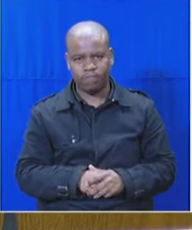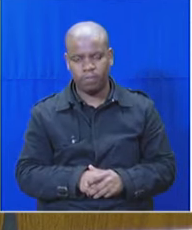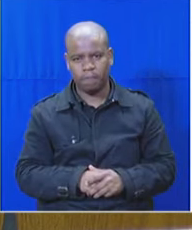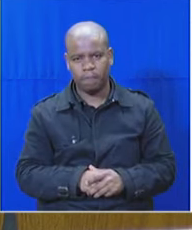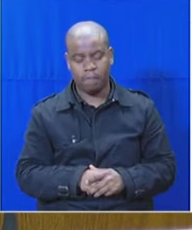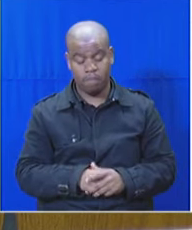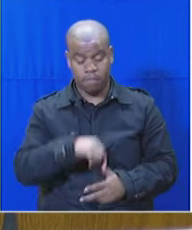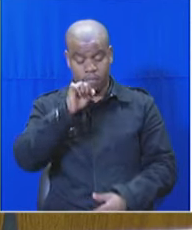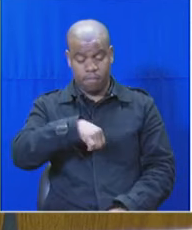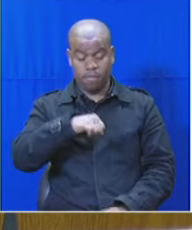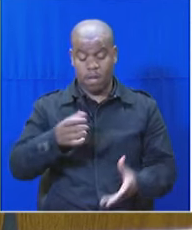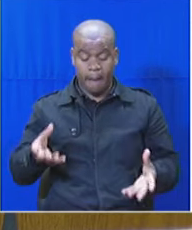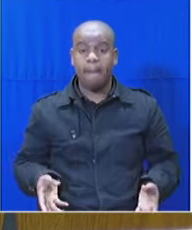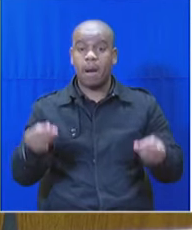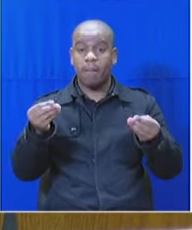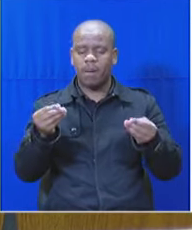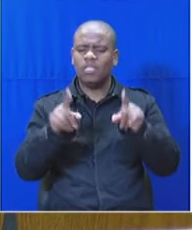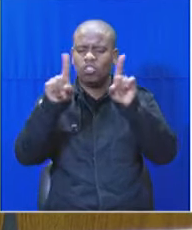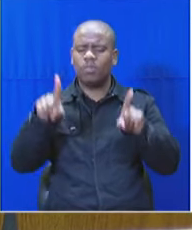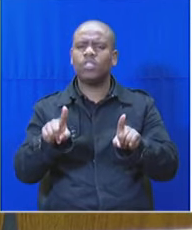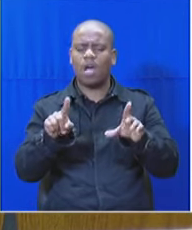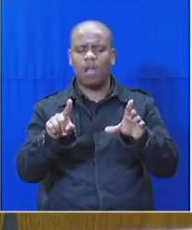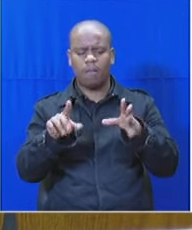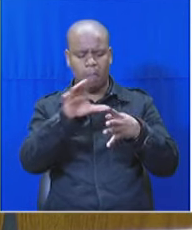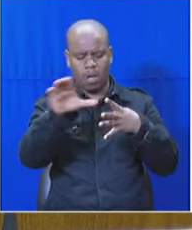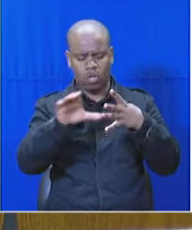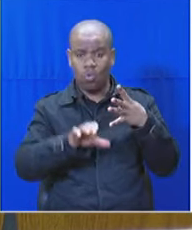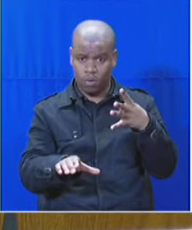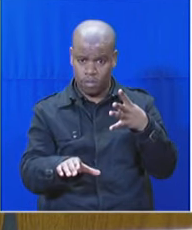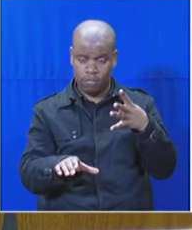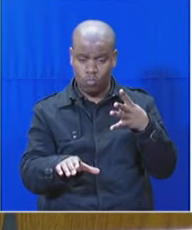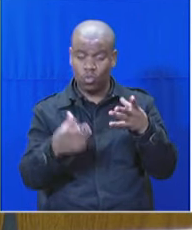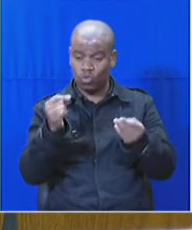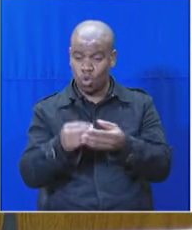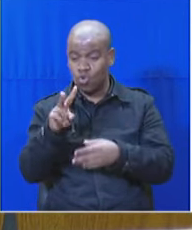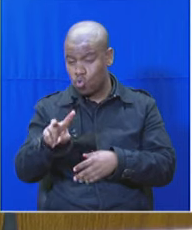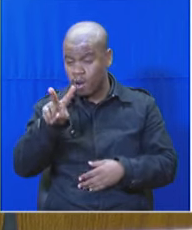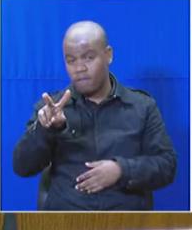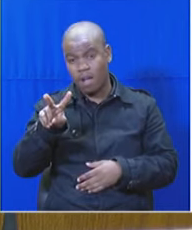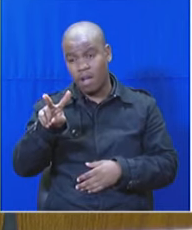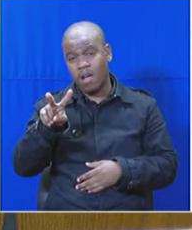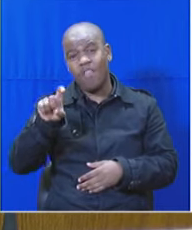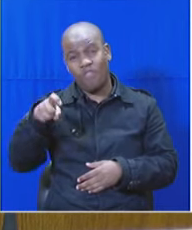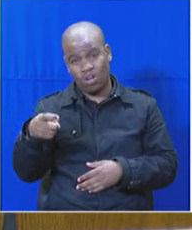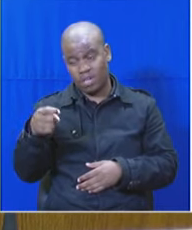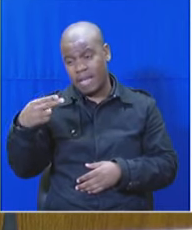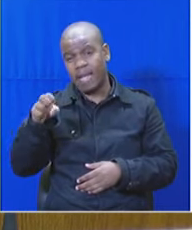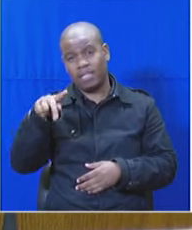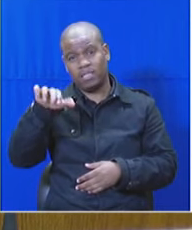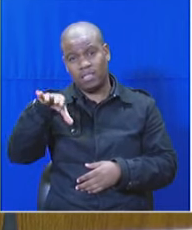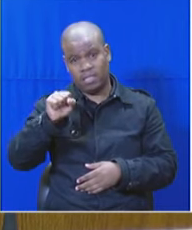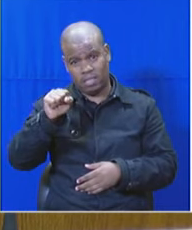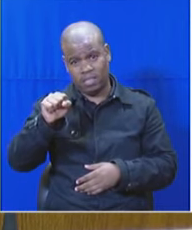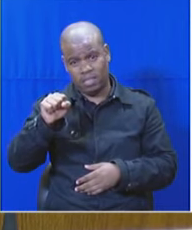We have come up with a special category to address the 12,000 hectares maximum announced by the President during the